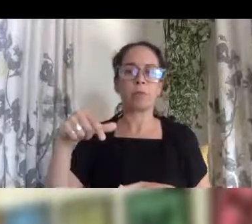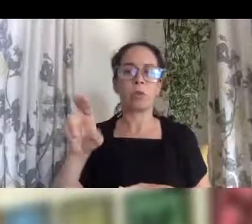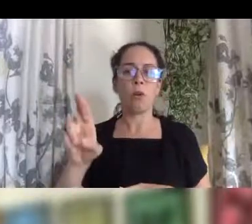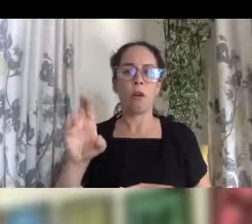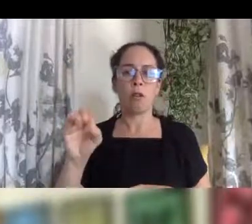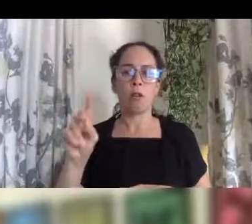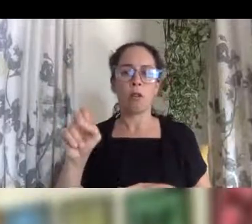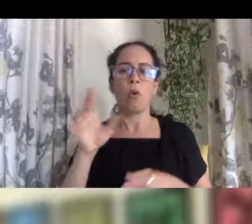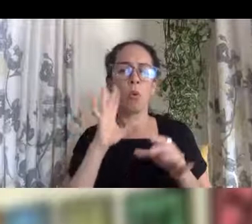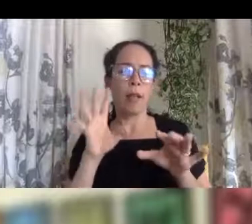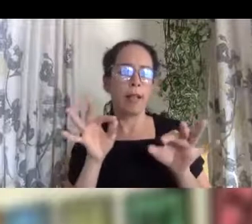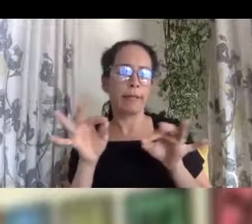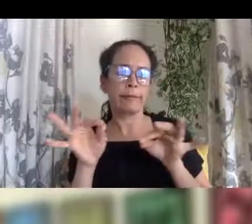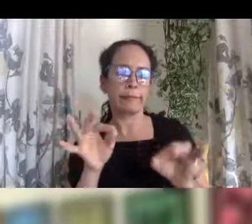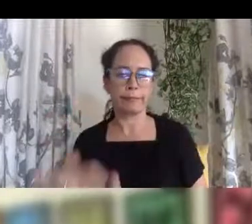go over.